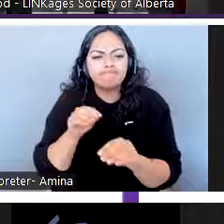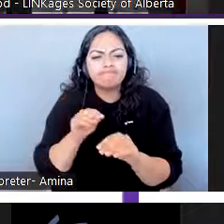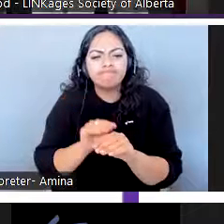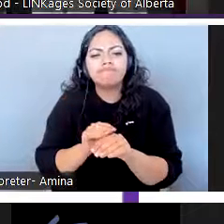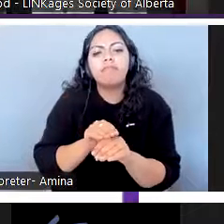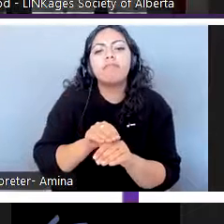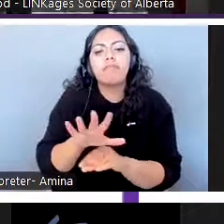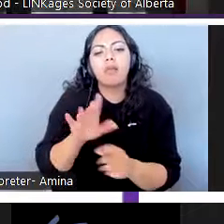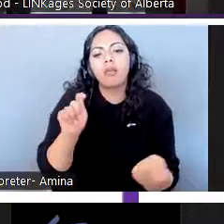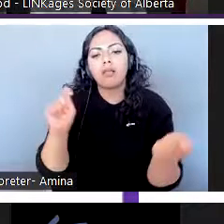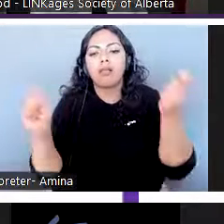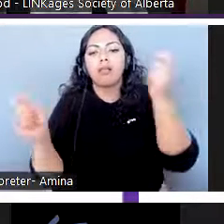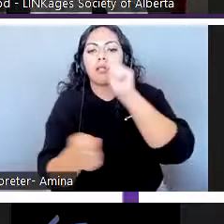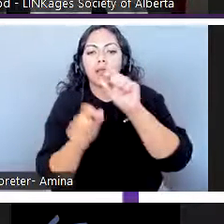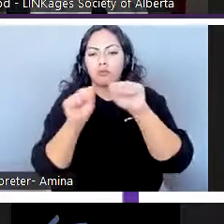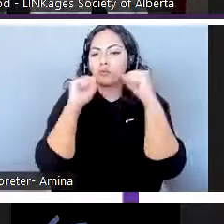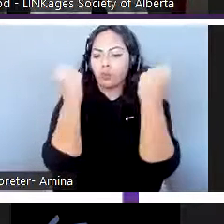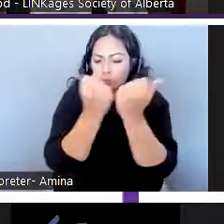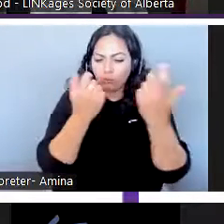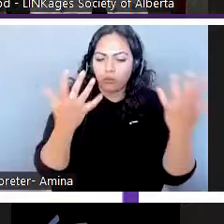you to join up. You can find information at